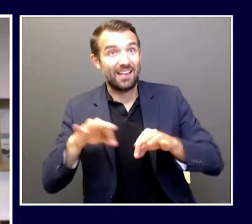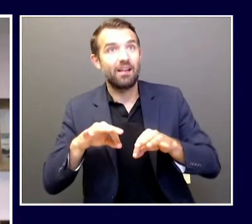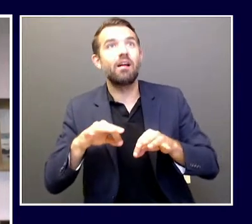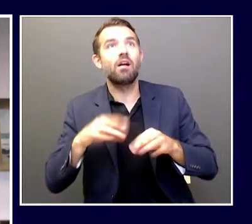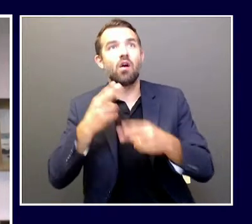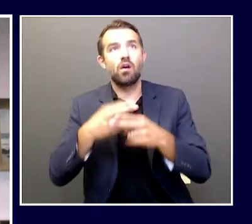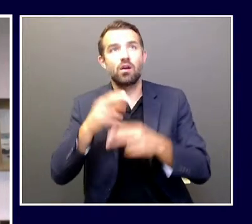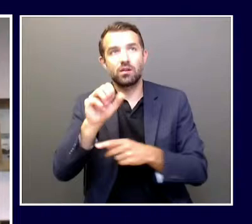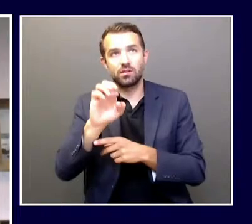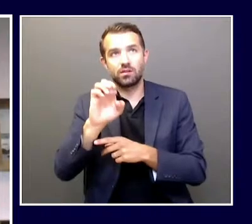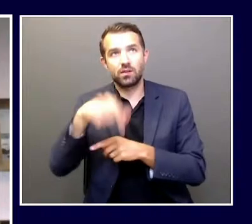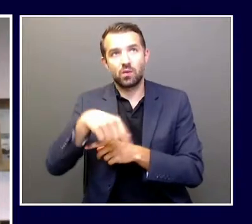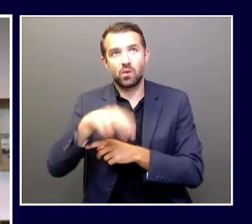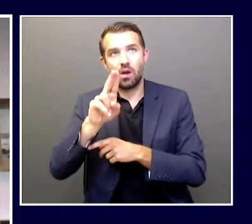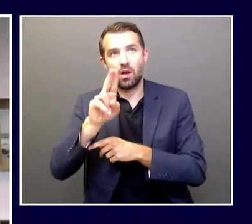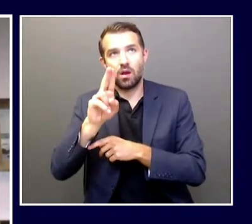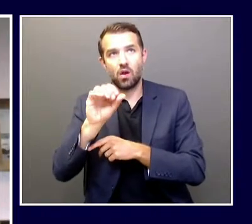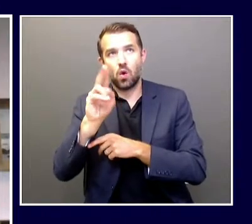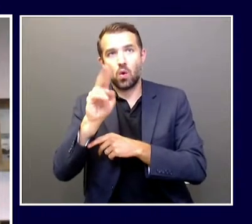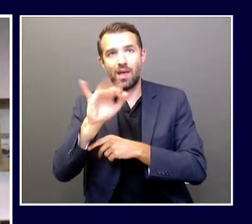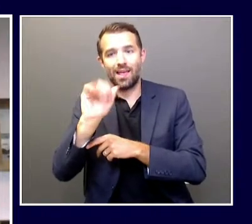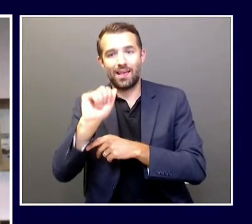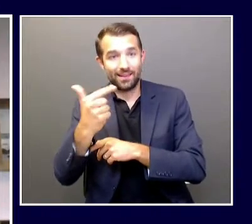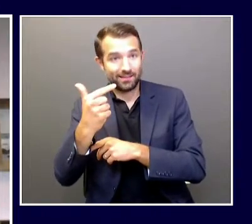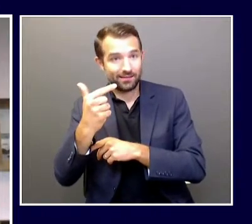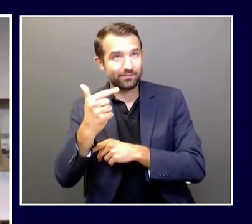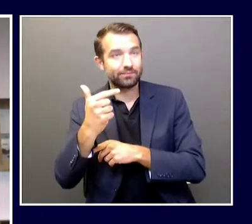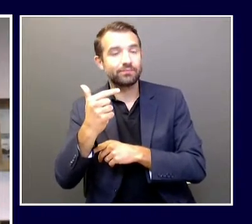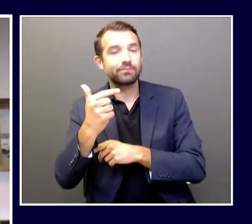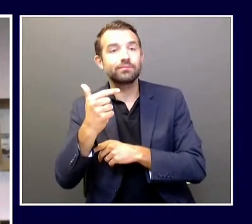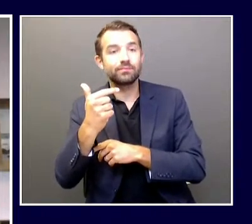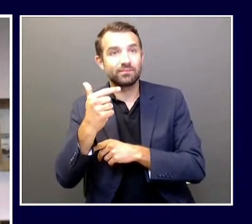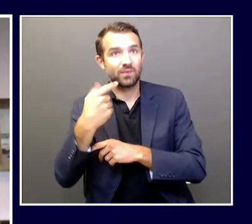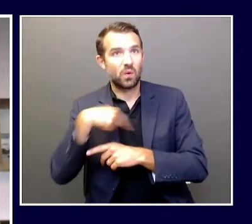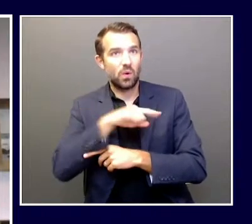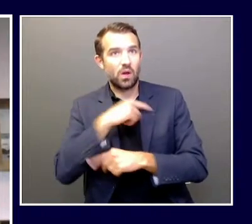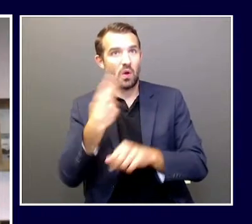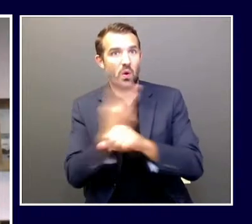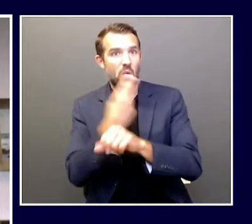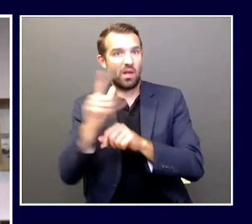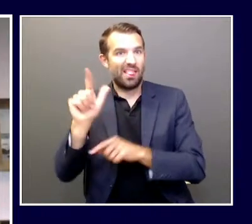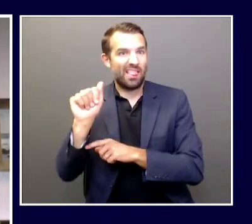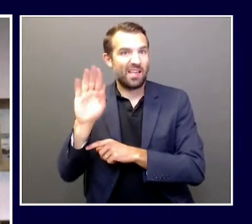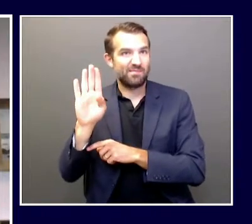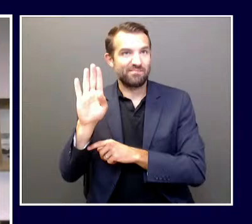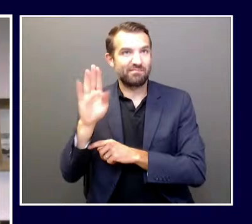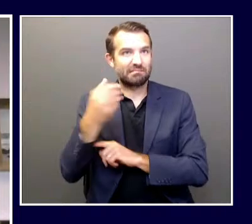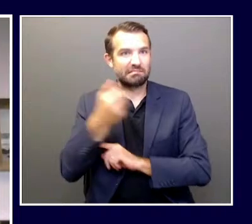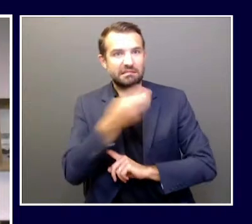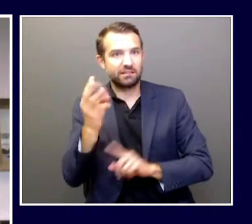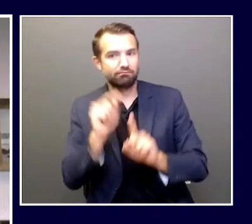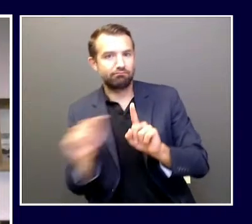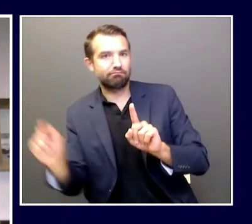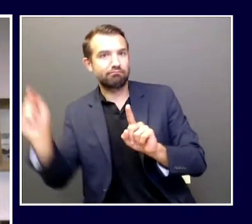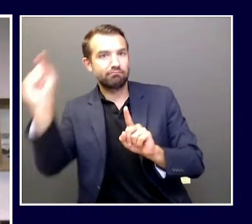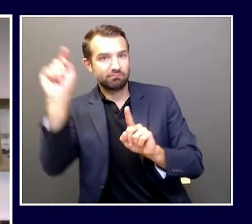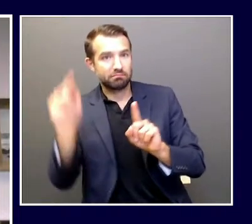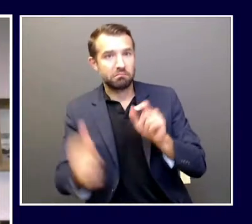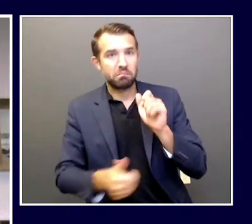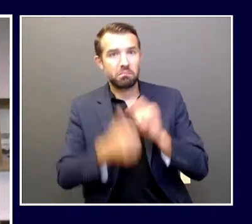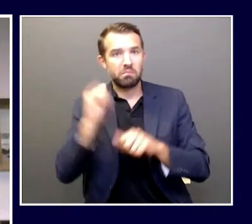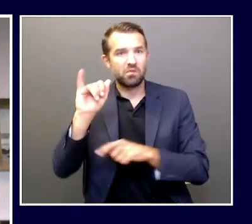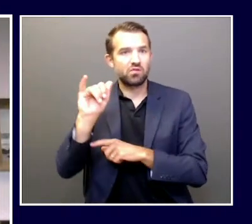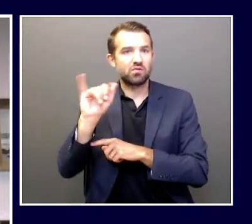notably the Jackson Labs here in Maine. Most recent results from our work to sequence the viruses in